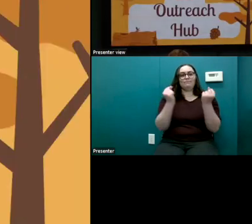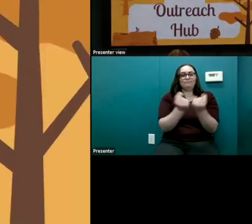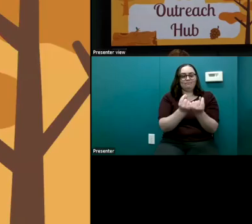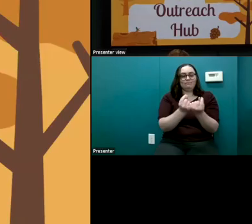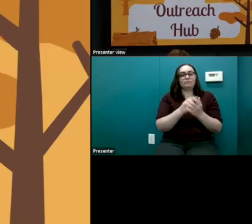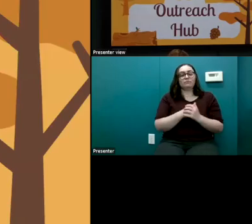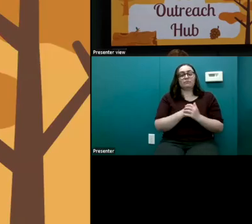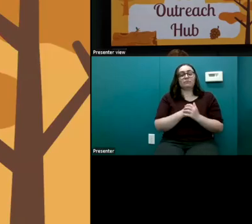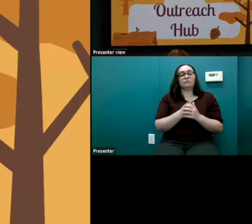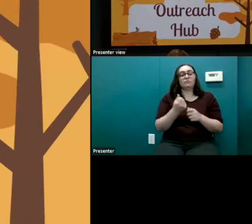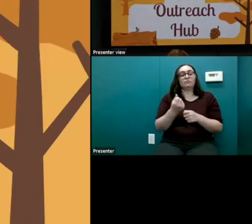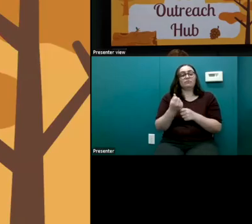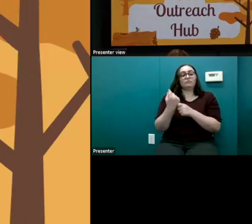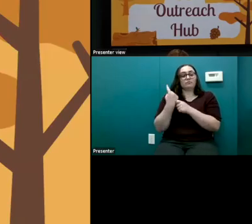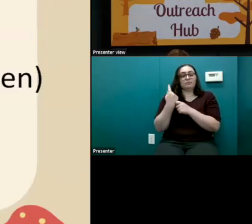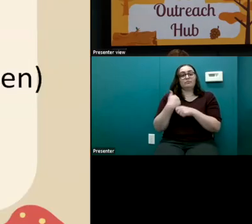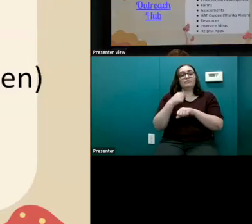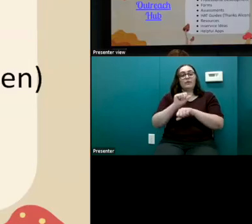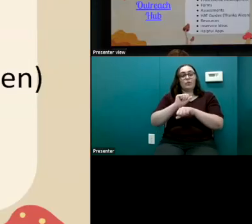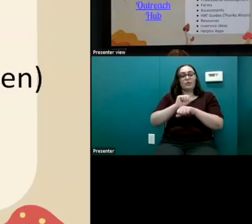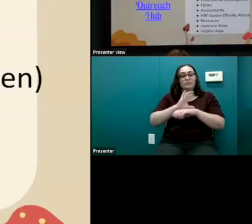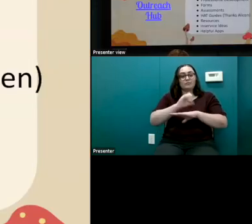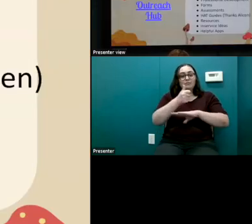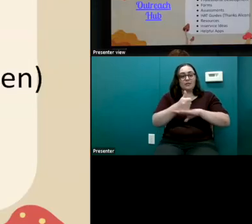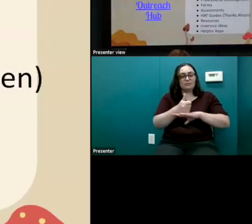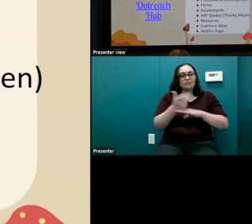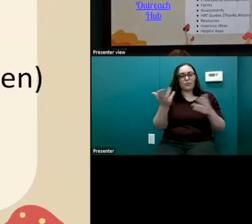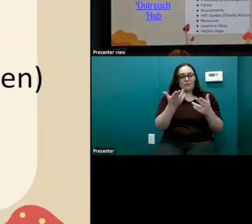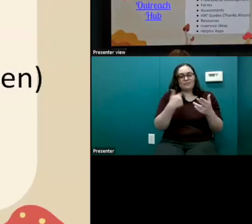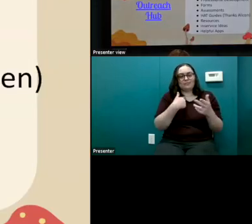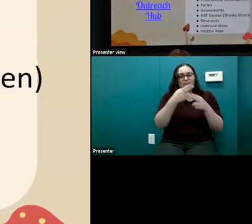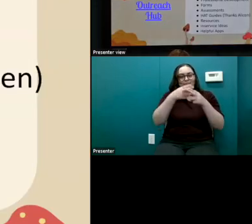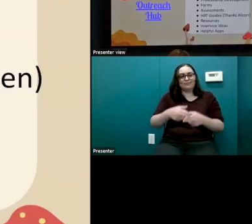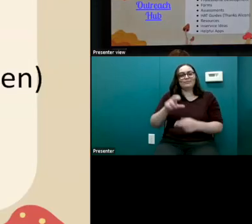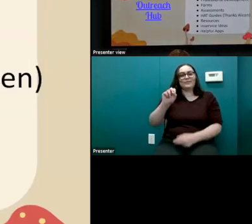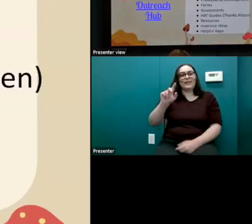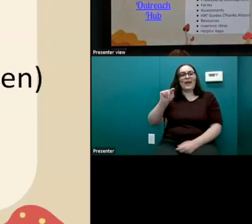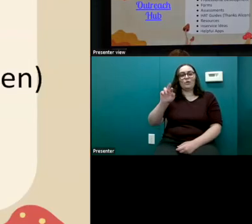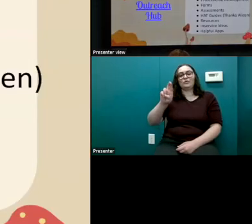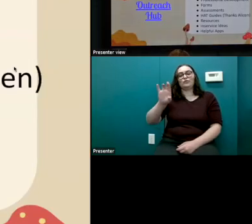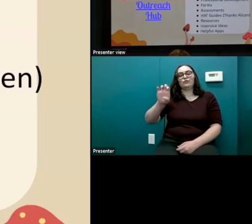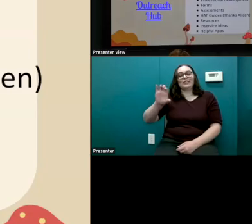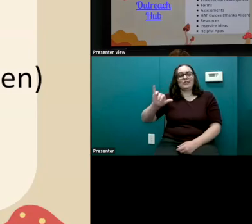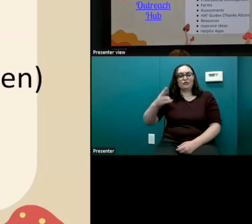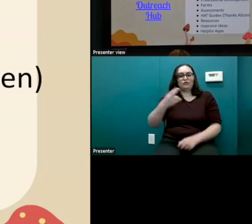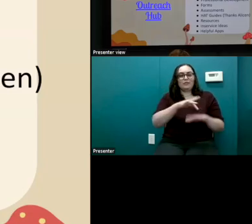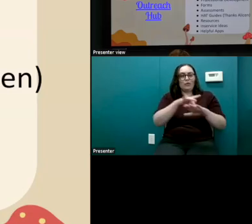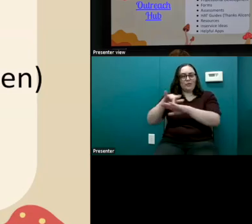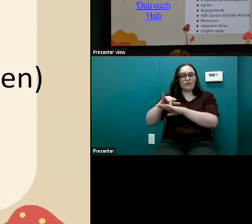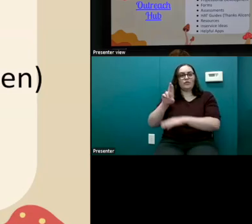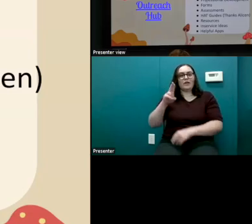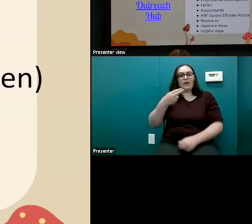So last year, I worked to create what I call the Outreach Hub. And you'll notice we have different categories.